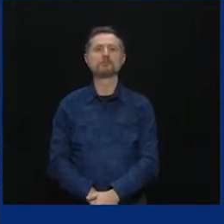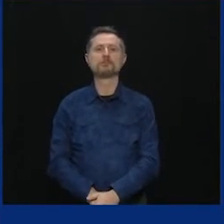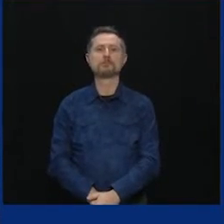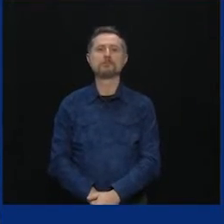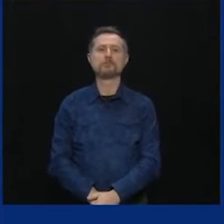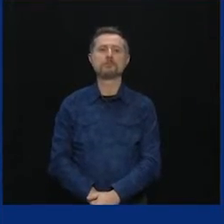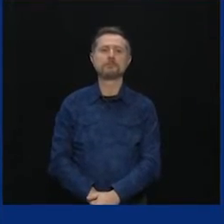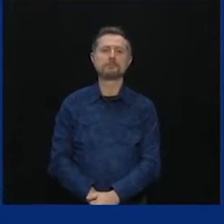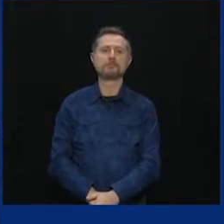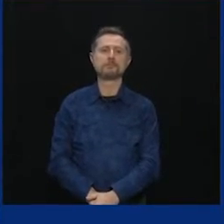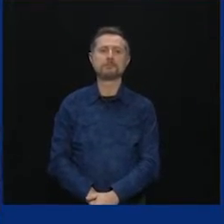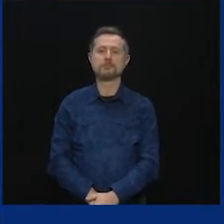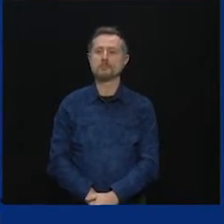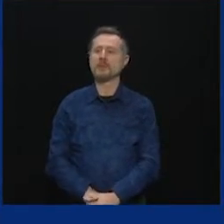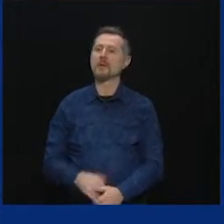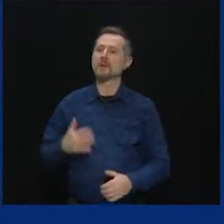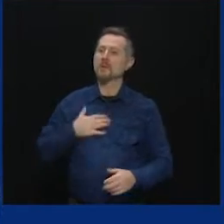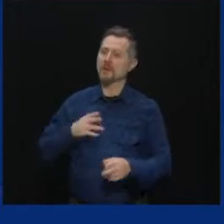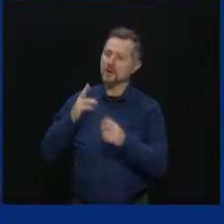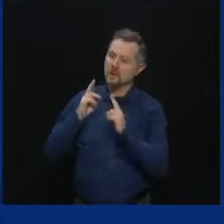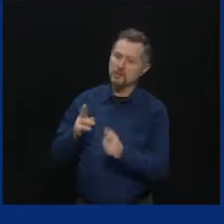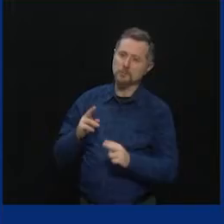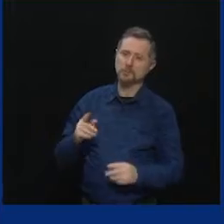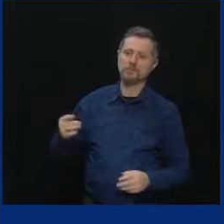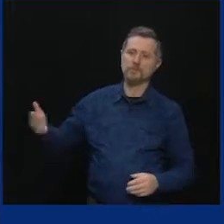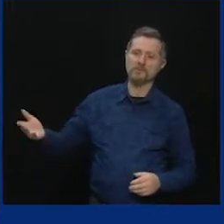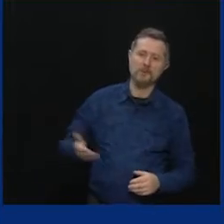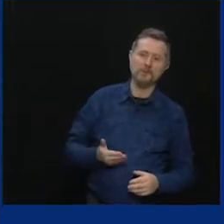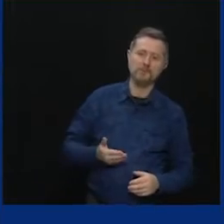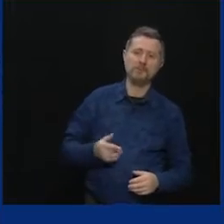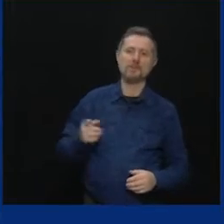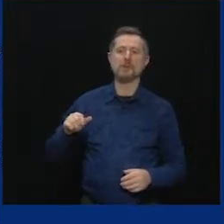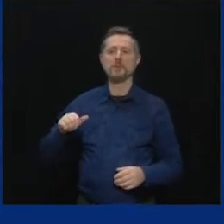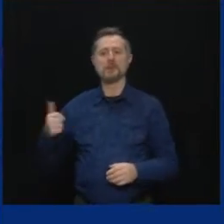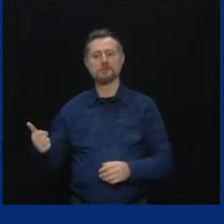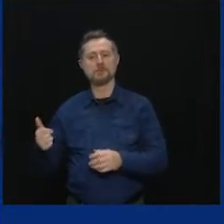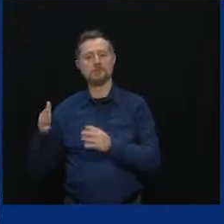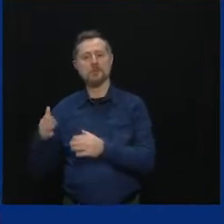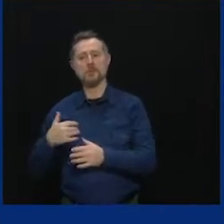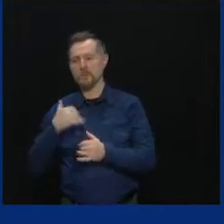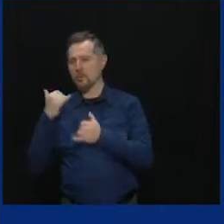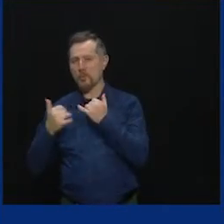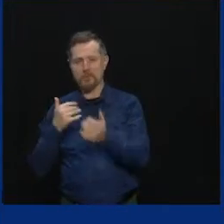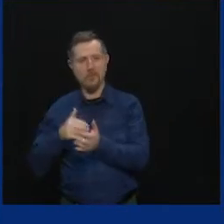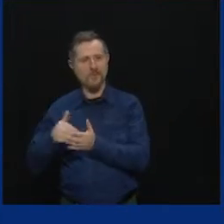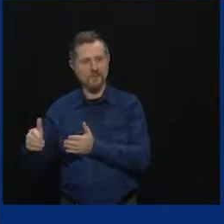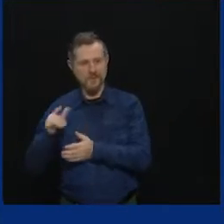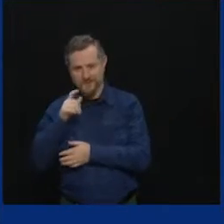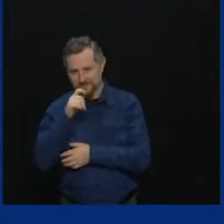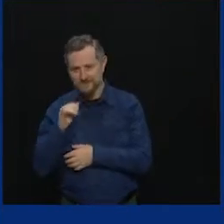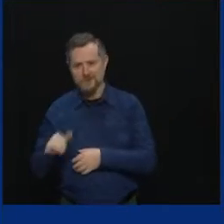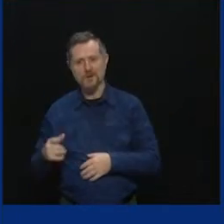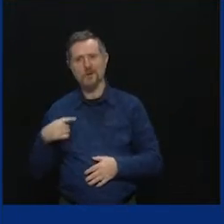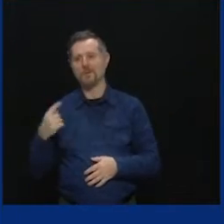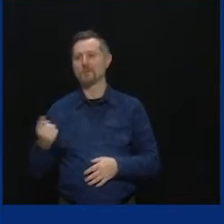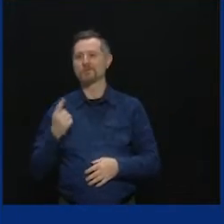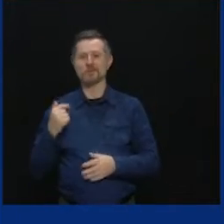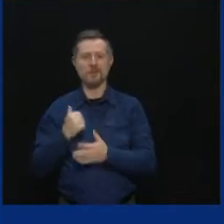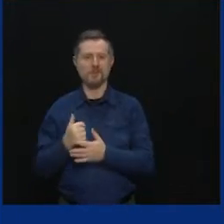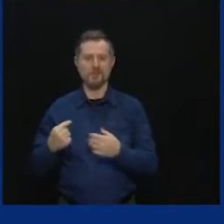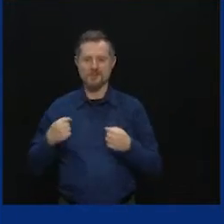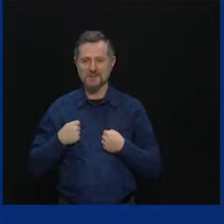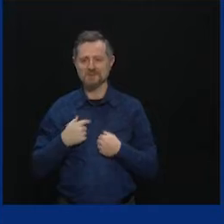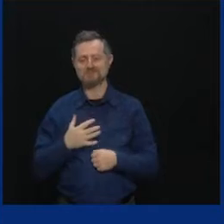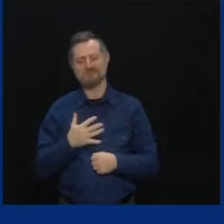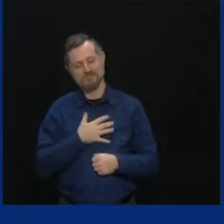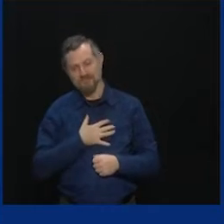Please, and it is my honor to bring up someone else who I call all the time, who's always been very helpful to me personally,